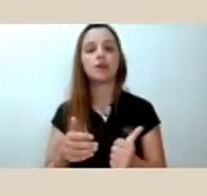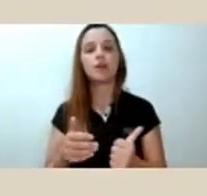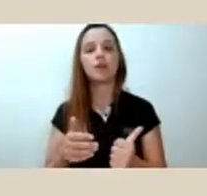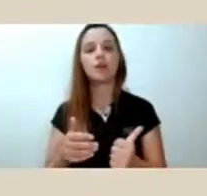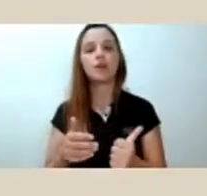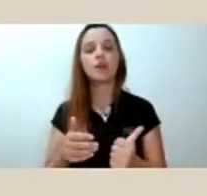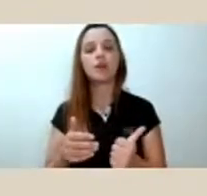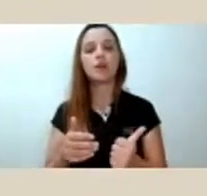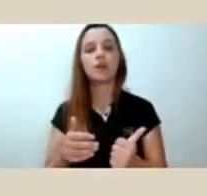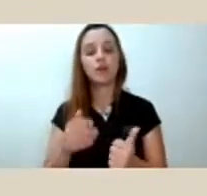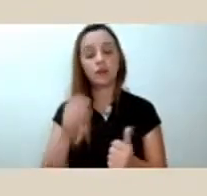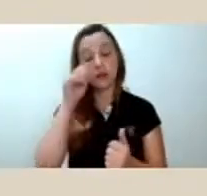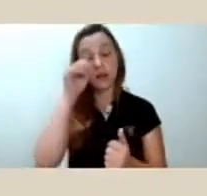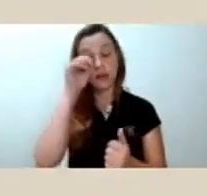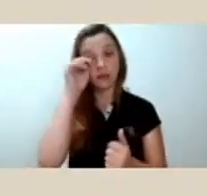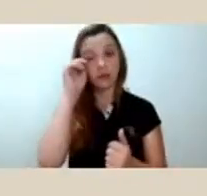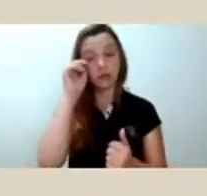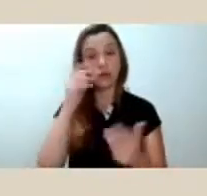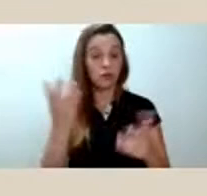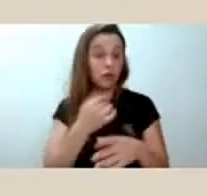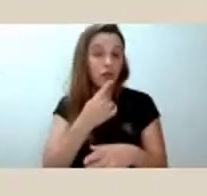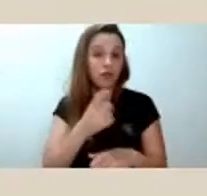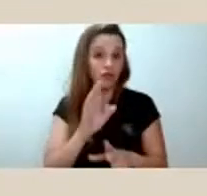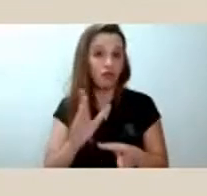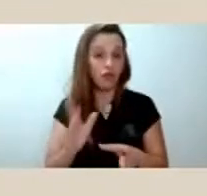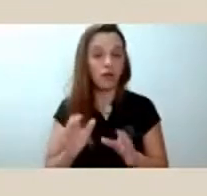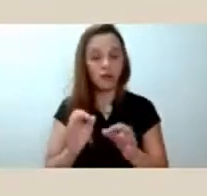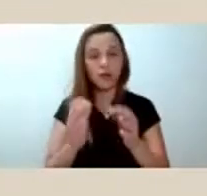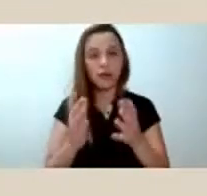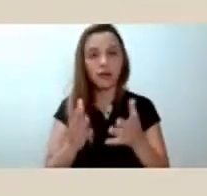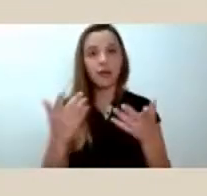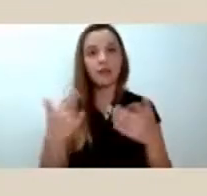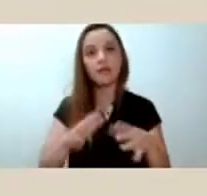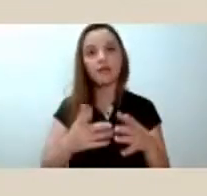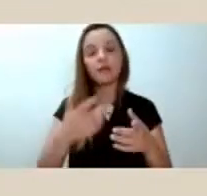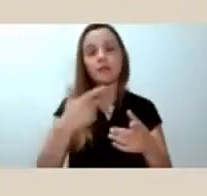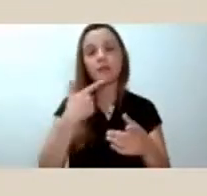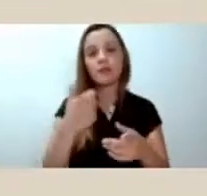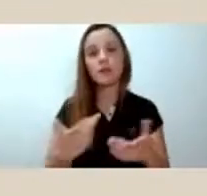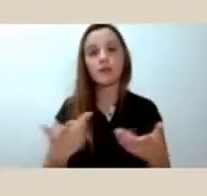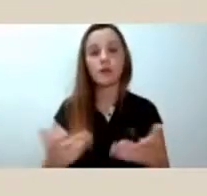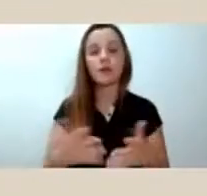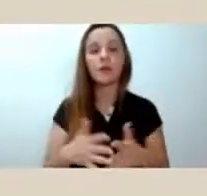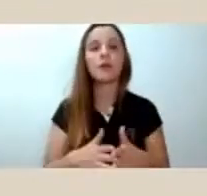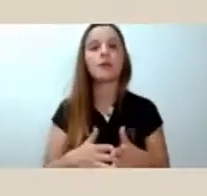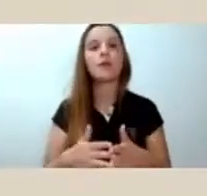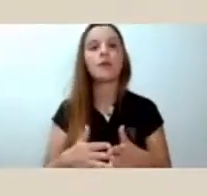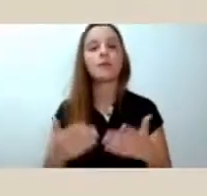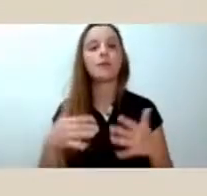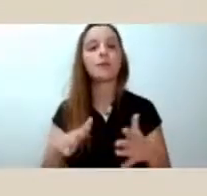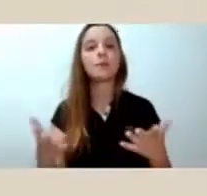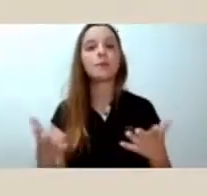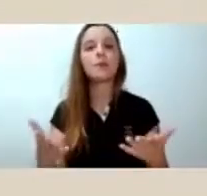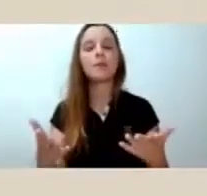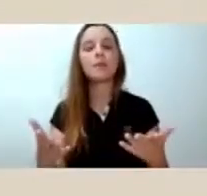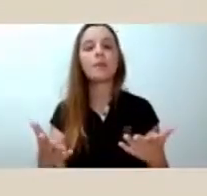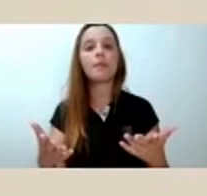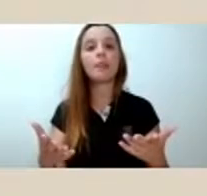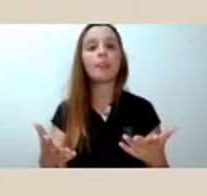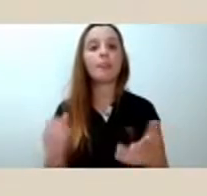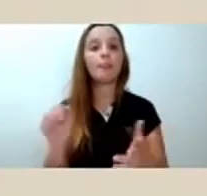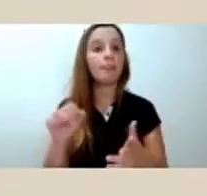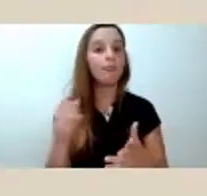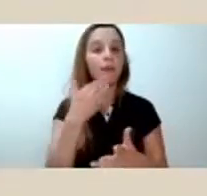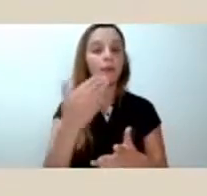So yeah, I already talked a lot. Not sure if I answered the question. Thanks a lot, Ricardo. Really interesting point of